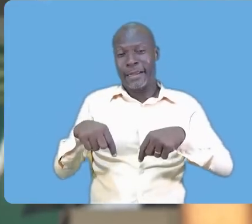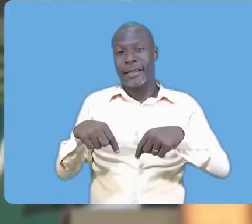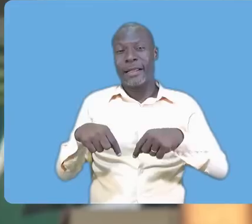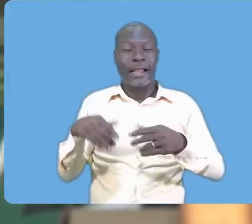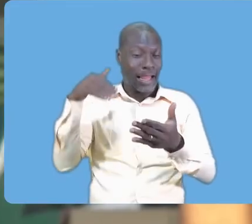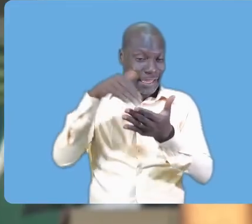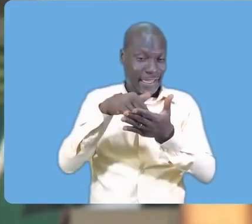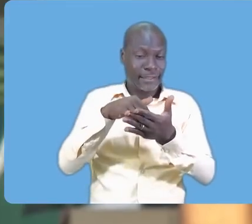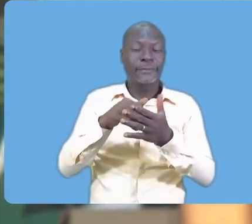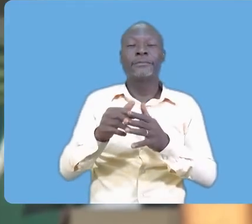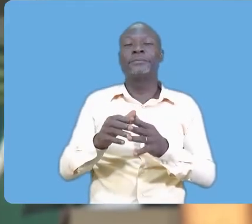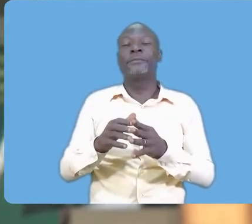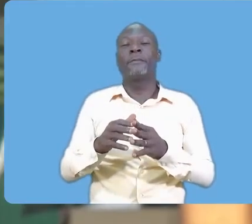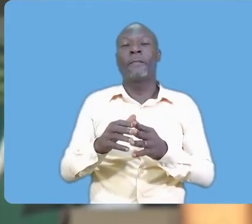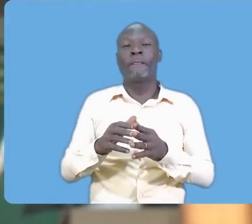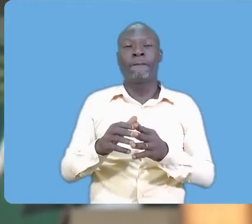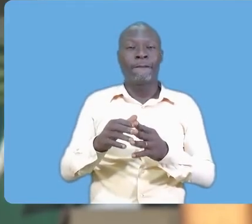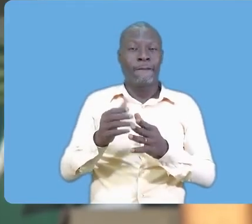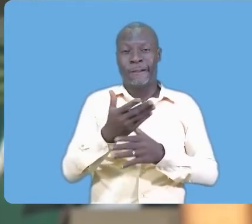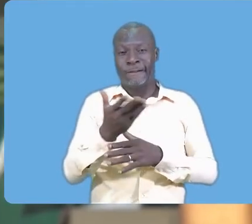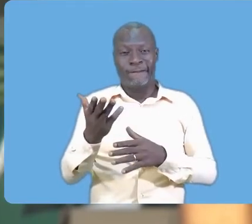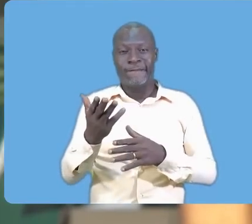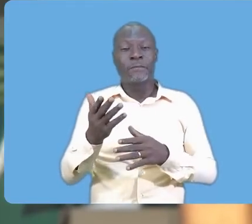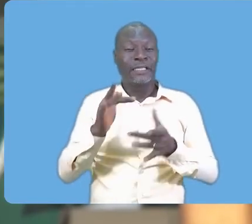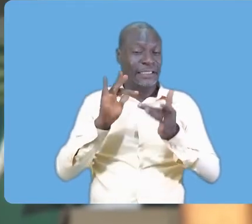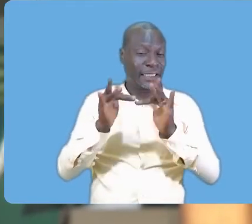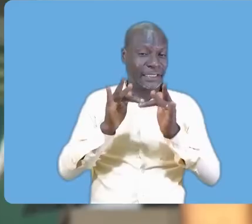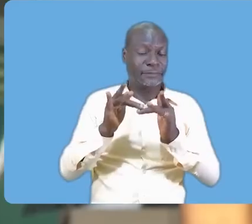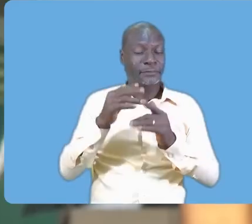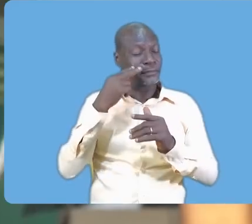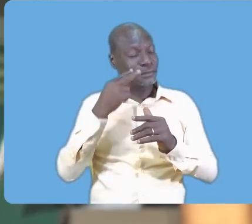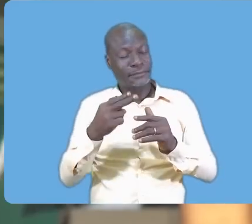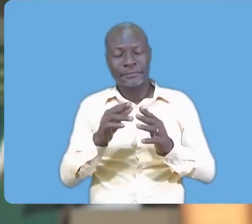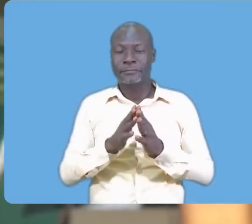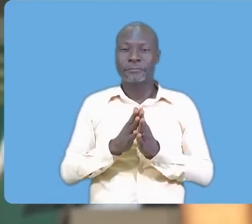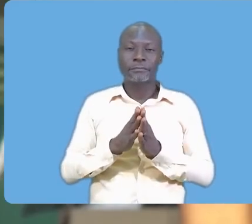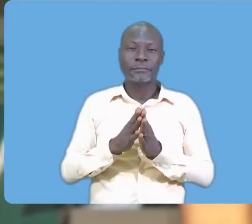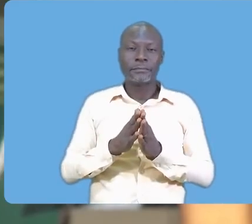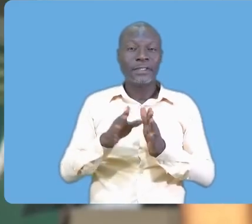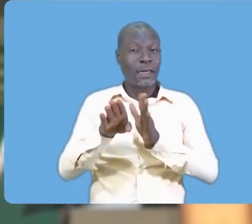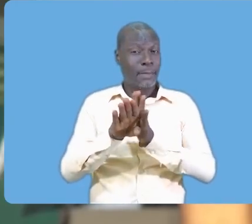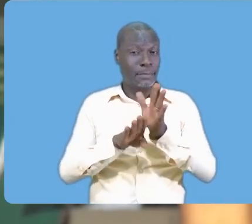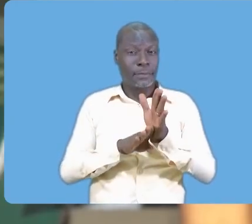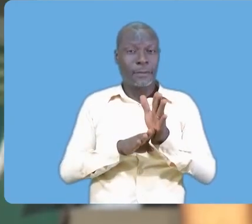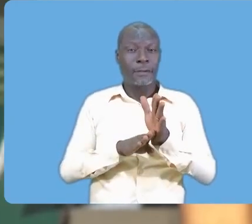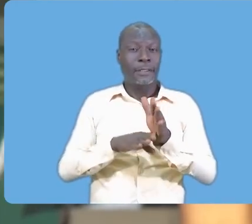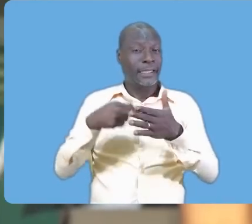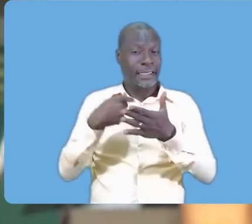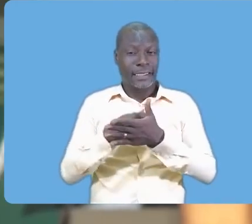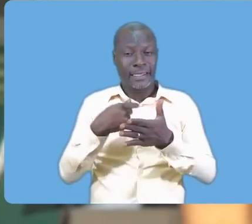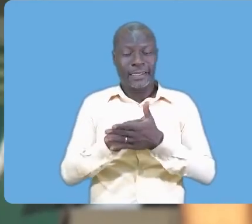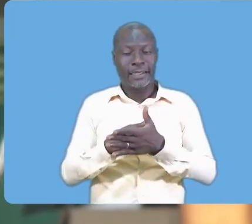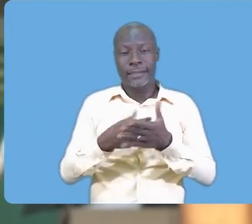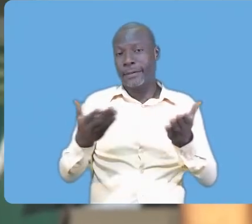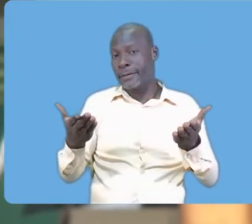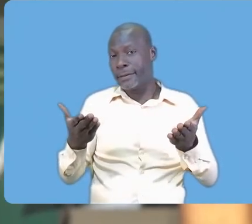minister subuna main control, sir. Now, inside the air, me who ever social media, so, and I'm Mr. Sir. Share Bible, Ghana for his minima, main